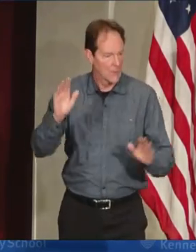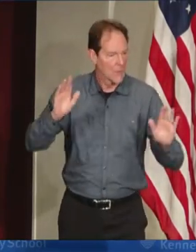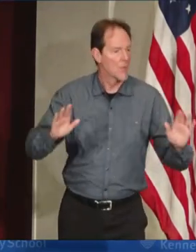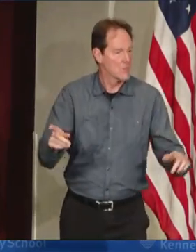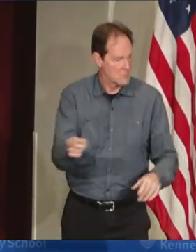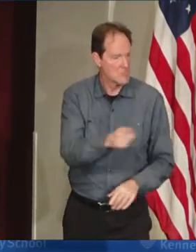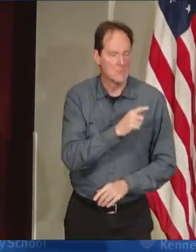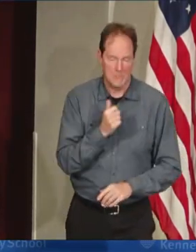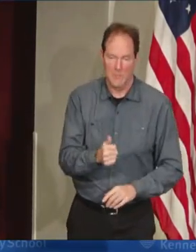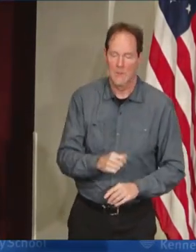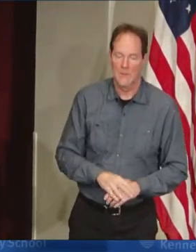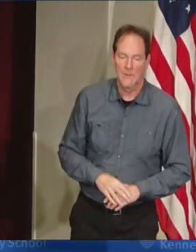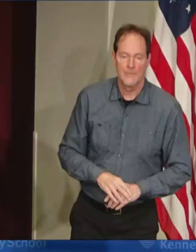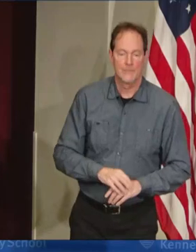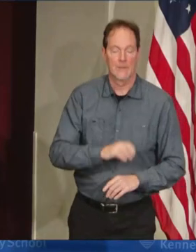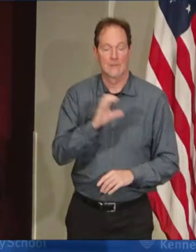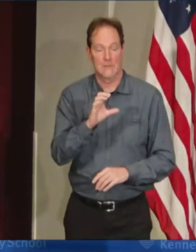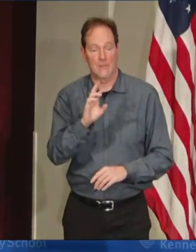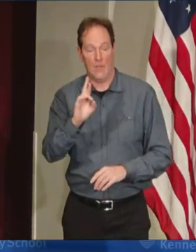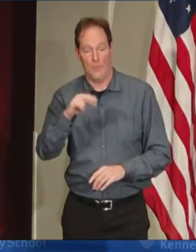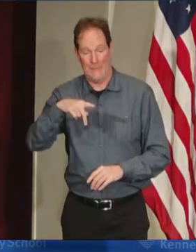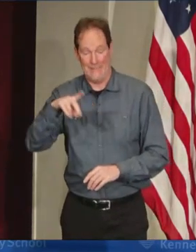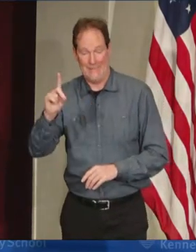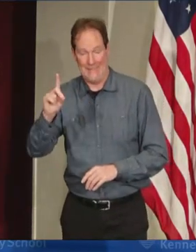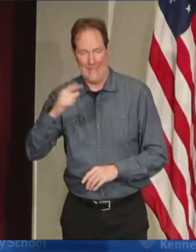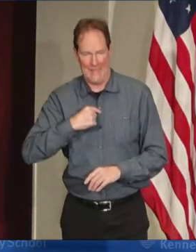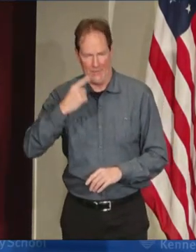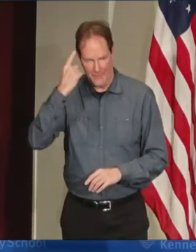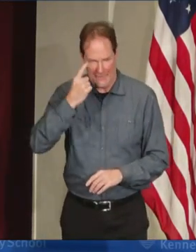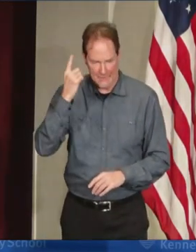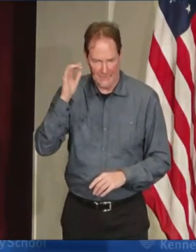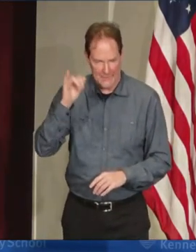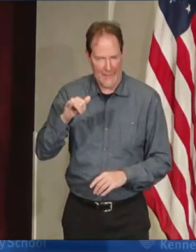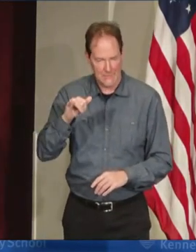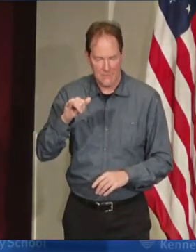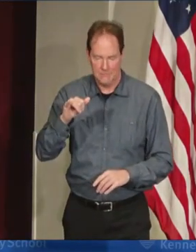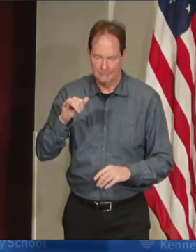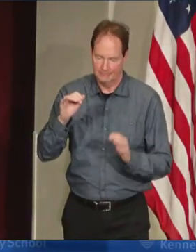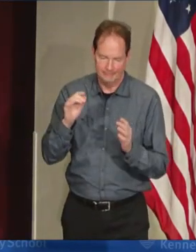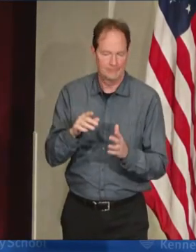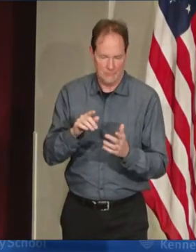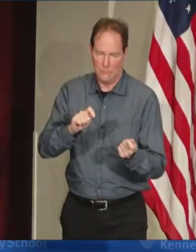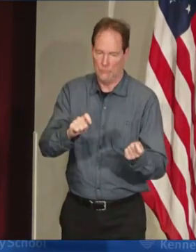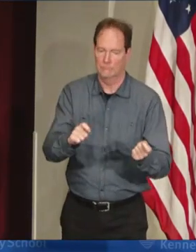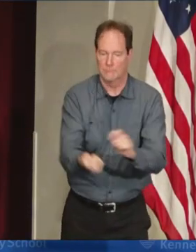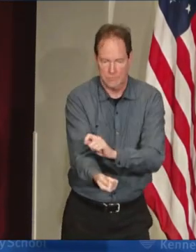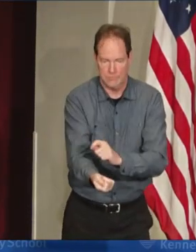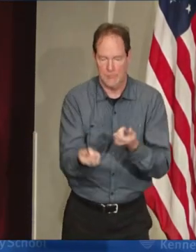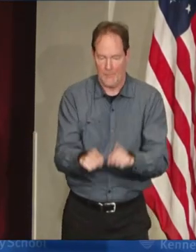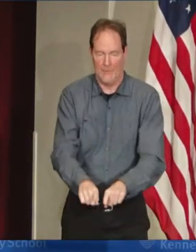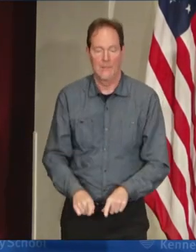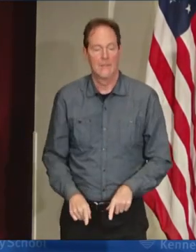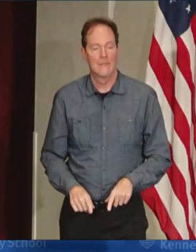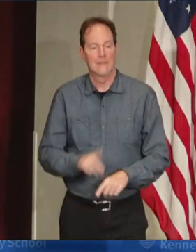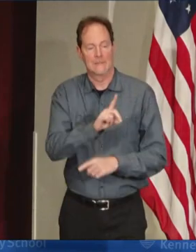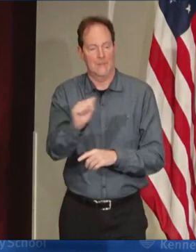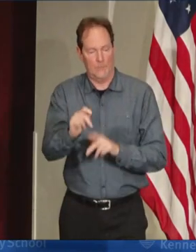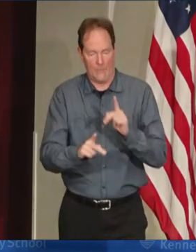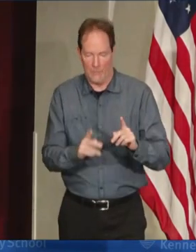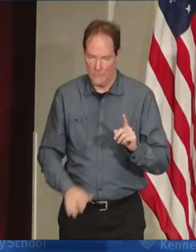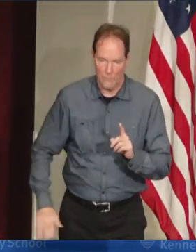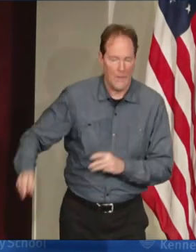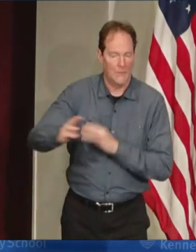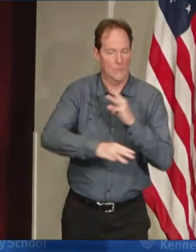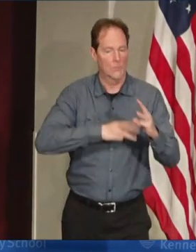you. So the CRPD, I think, has been pivotal because disabled people from around the world